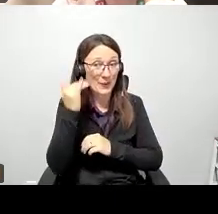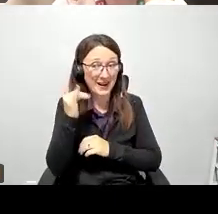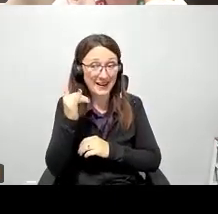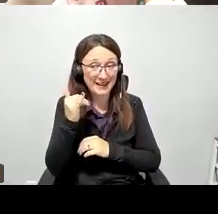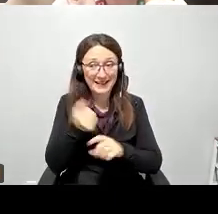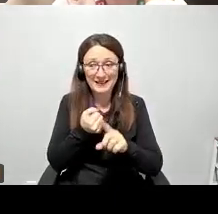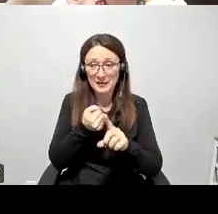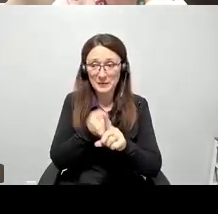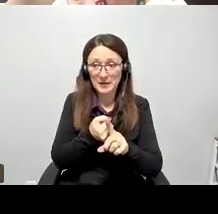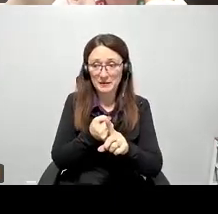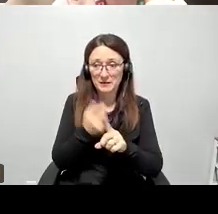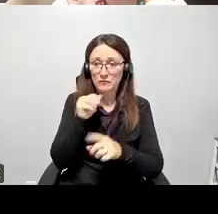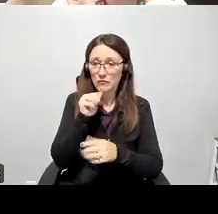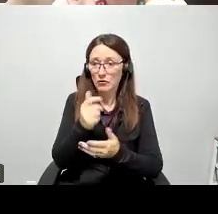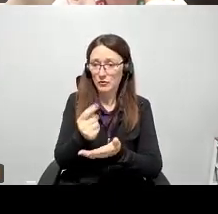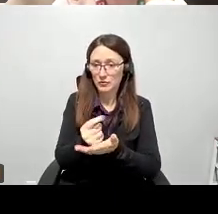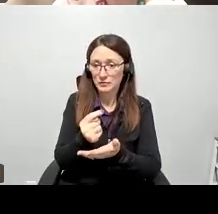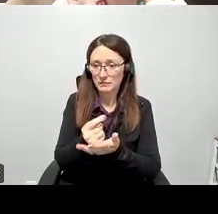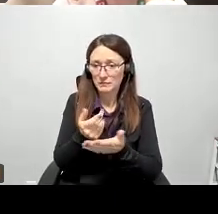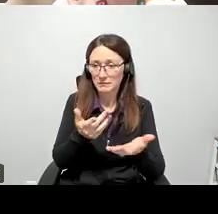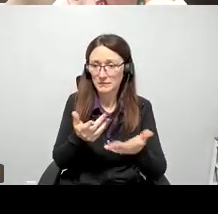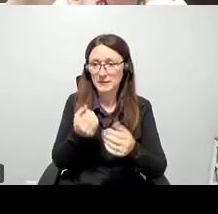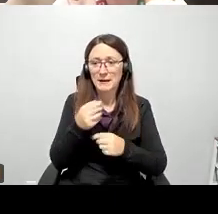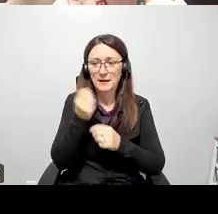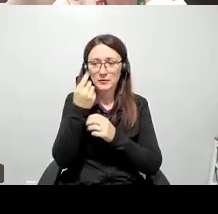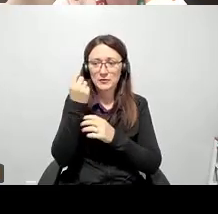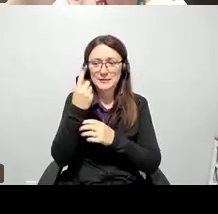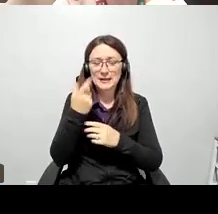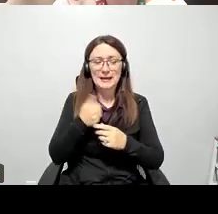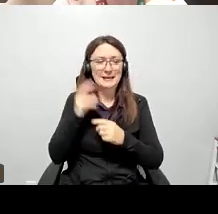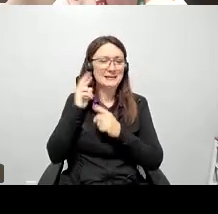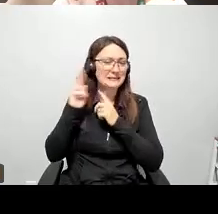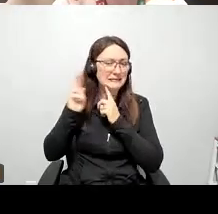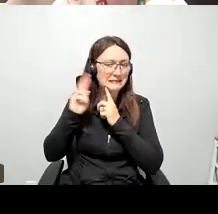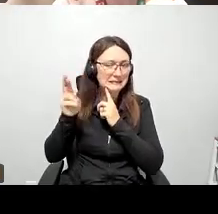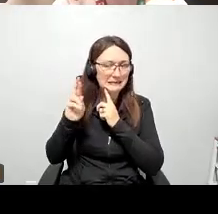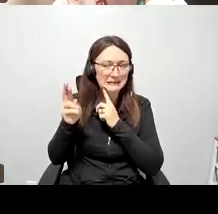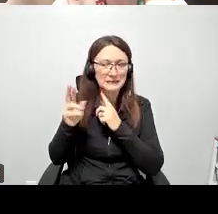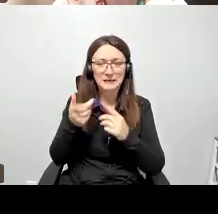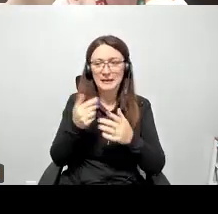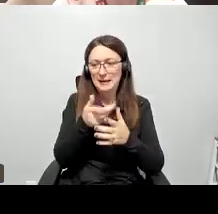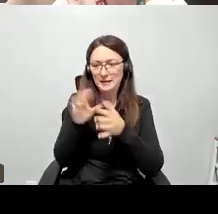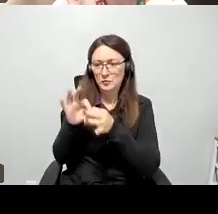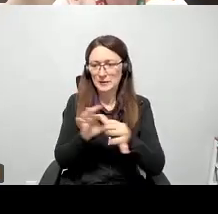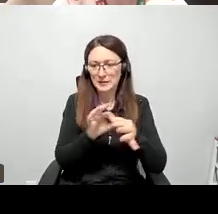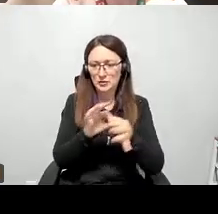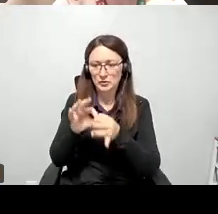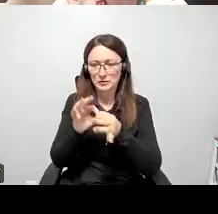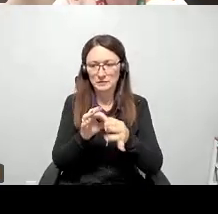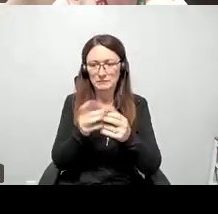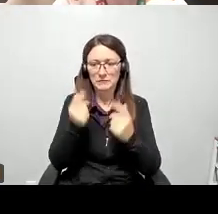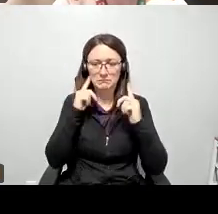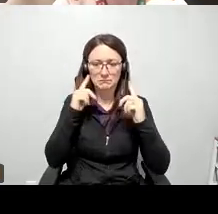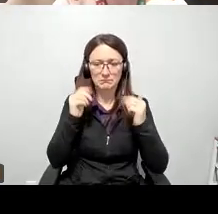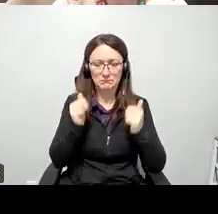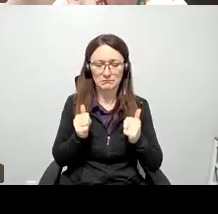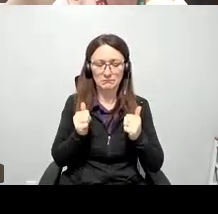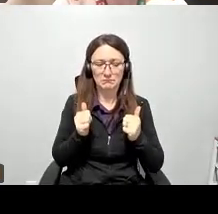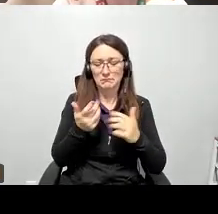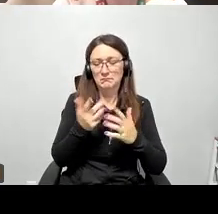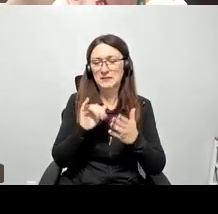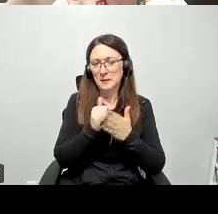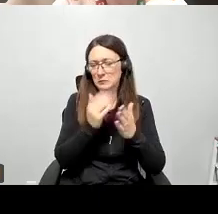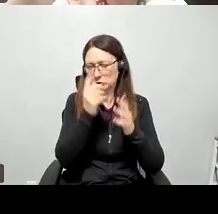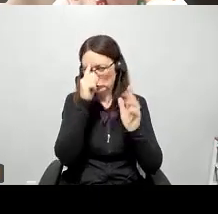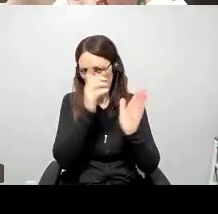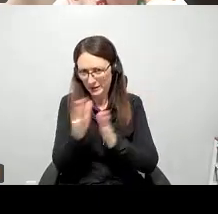untreated hearing loss, understanding tinnitus or ringing in the ears and its relationship to hearing loss, some